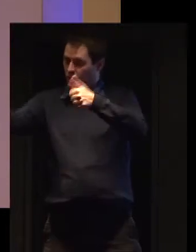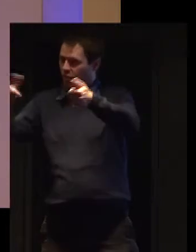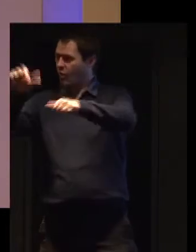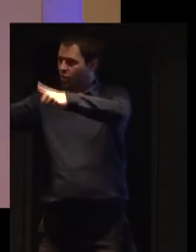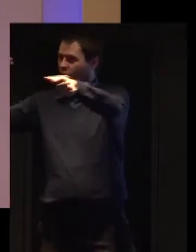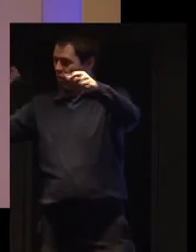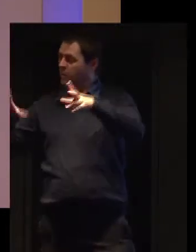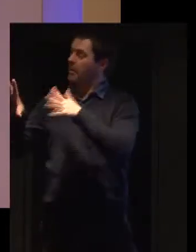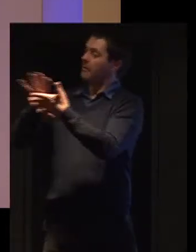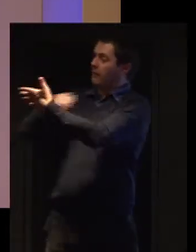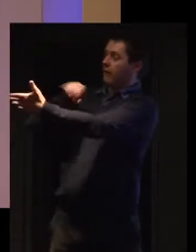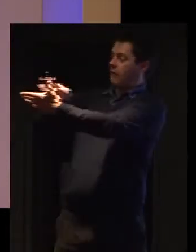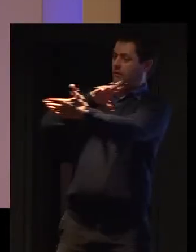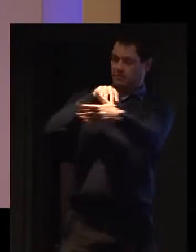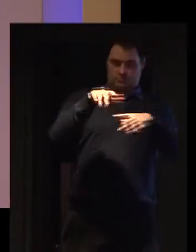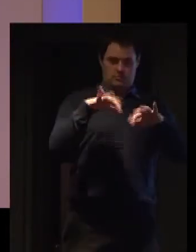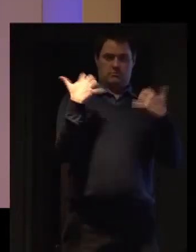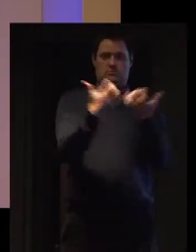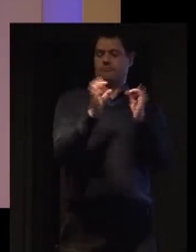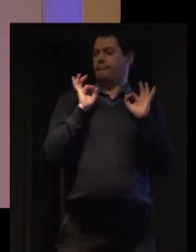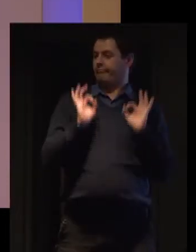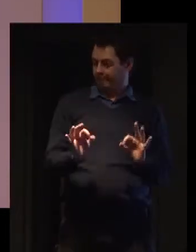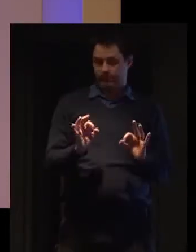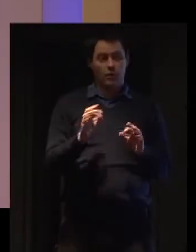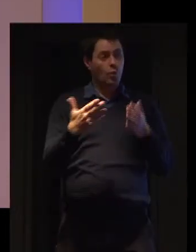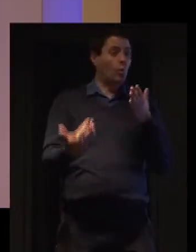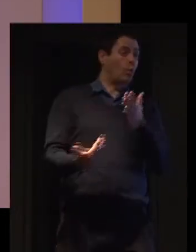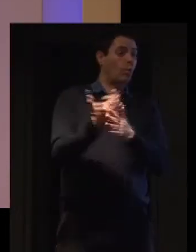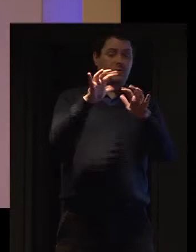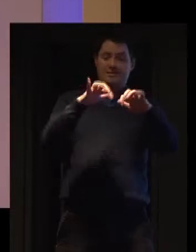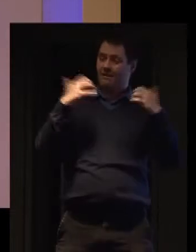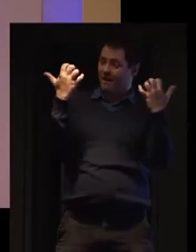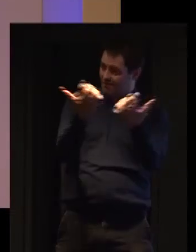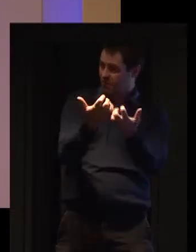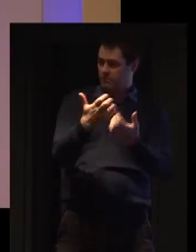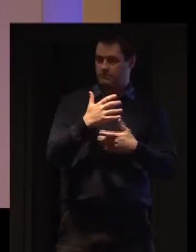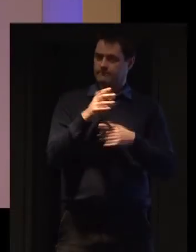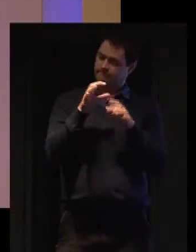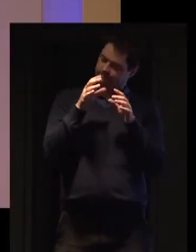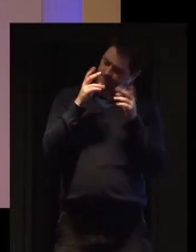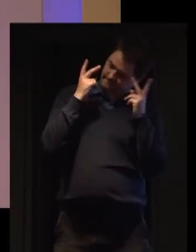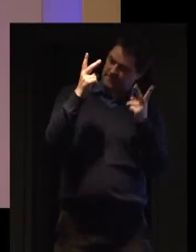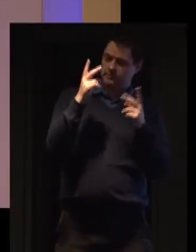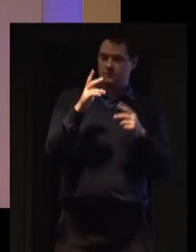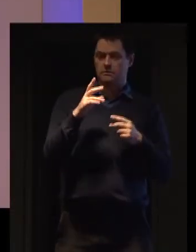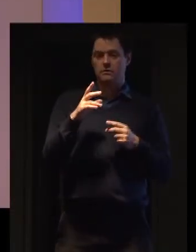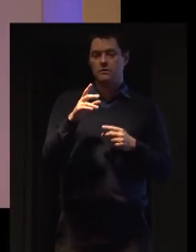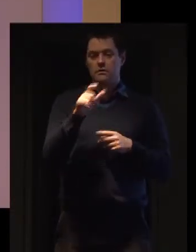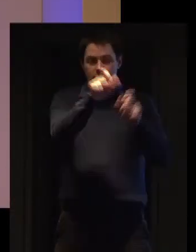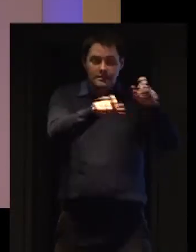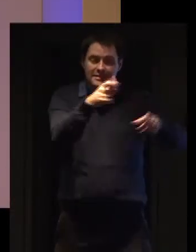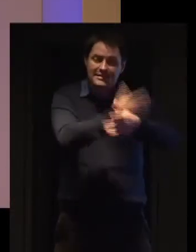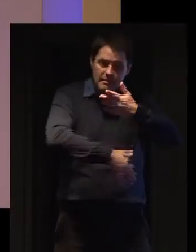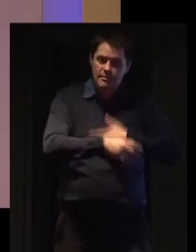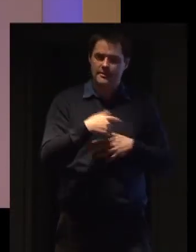And again, when it comes to new stadium builds, we need user-led consultation from the disabled people who know best on